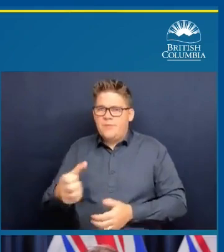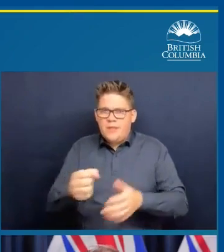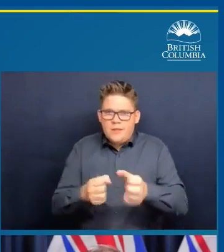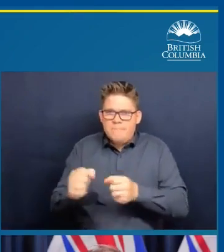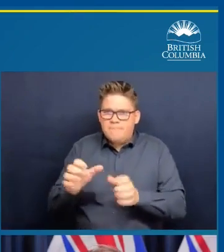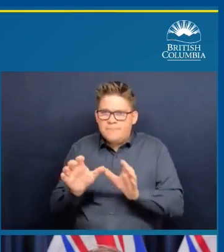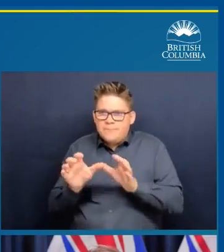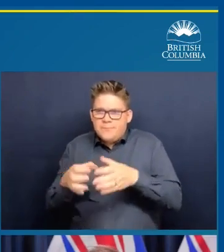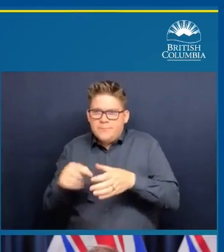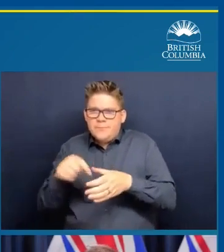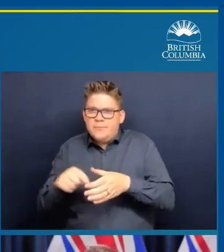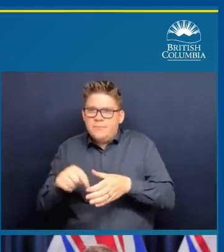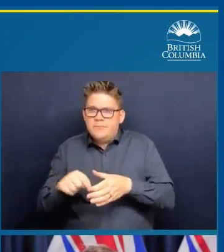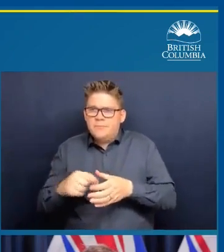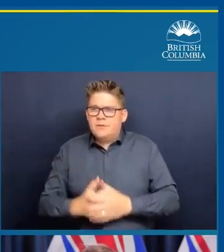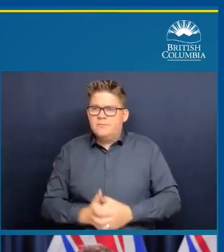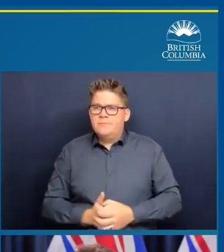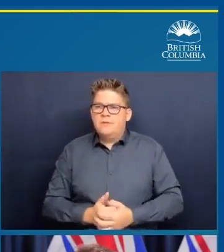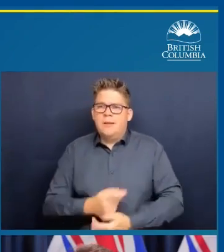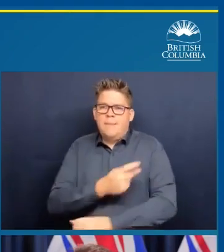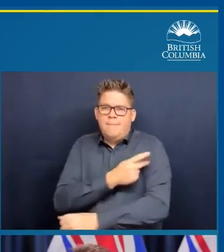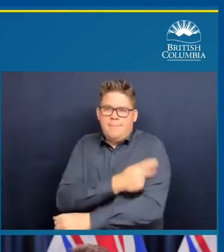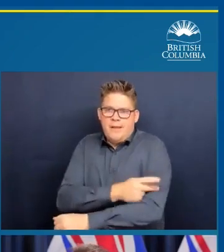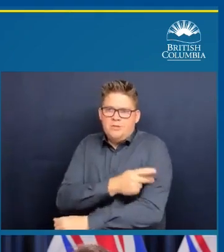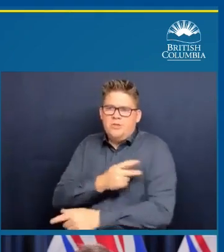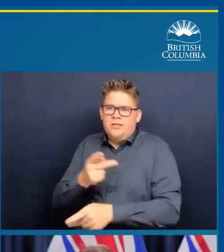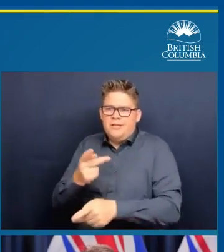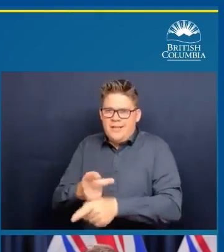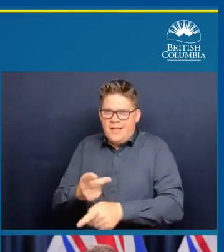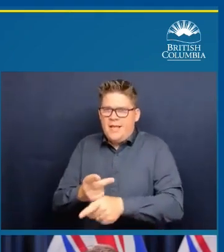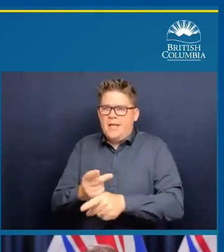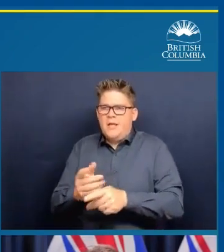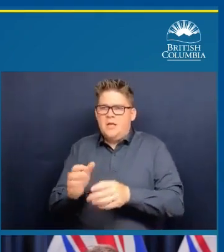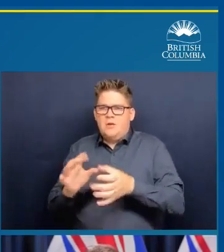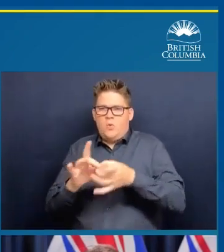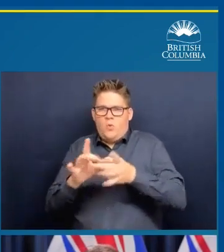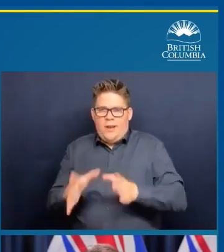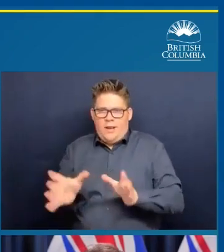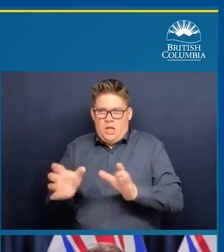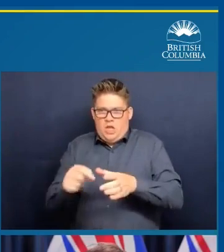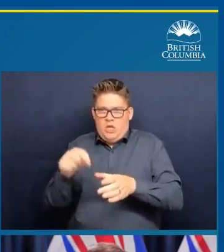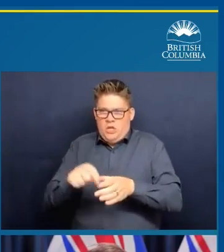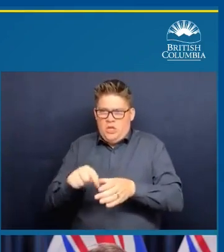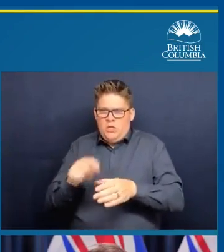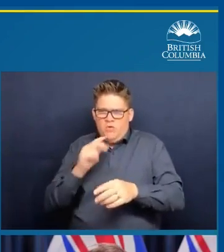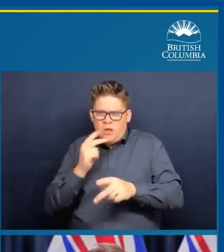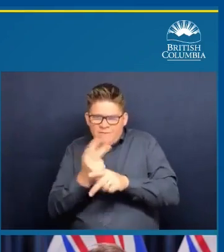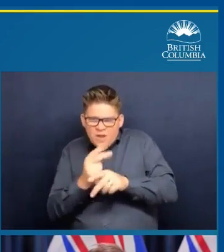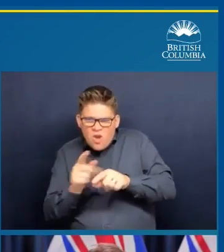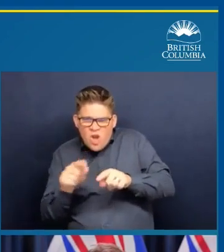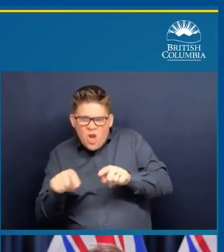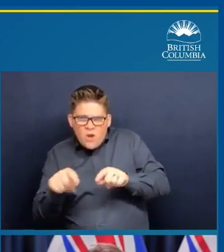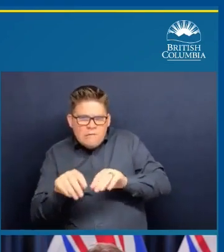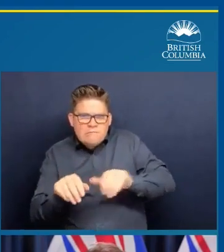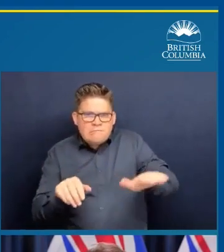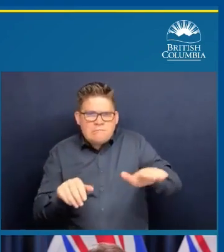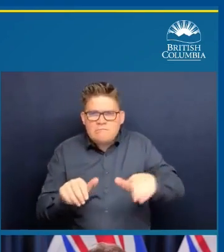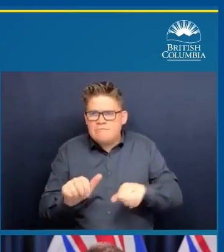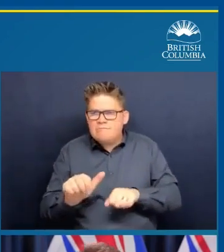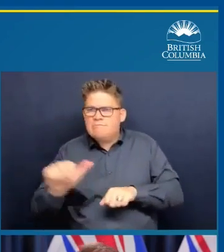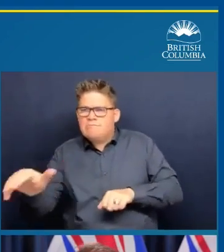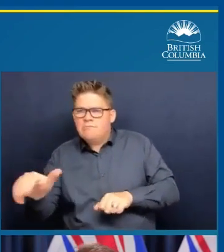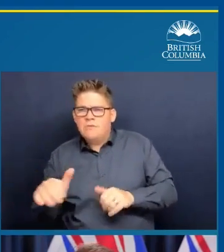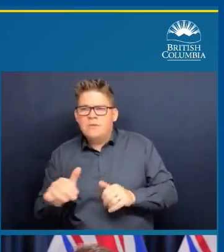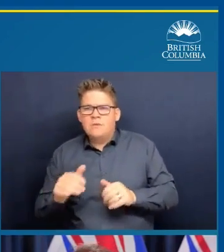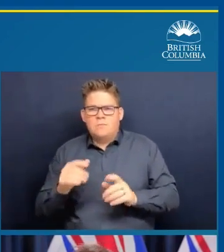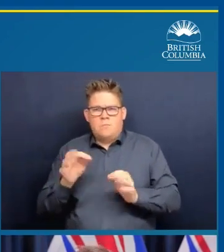hospitals and heightening integration with urgent and primary care centers, and strengthening communications to patients, as well as ensuring support to rural and